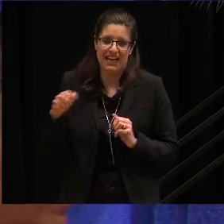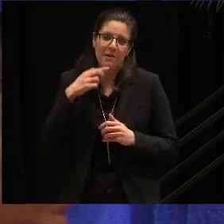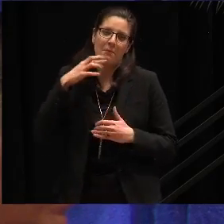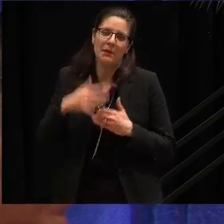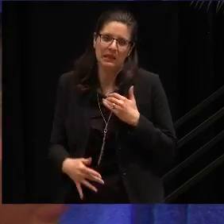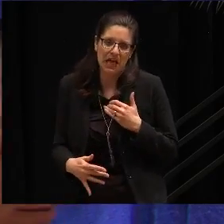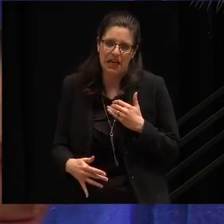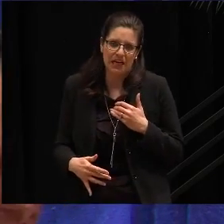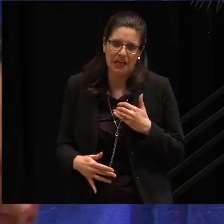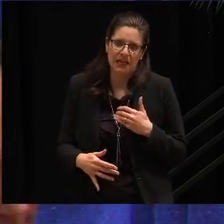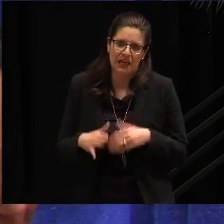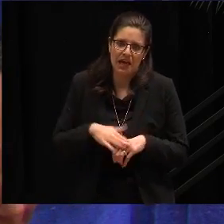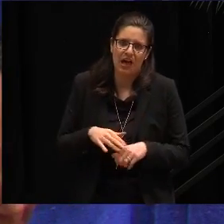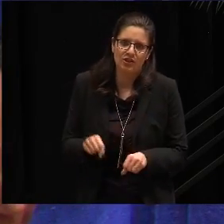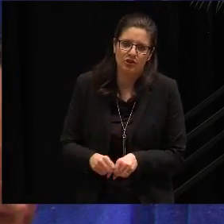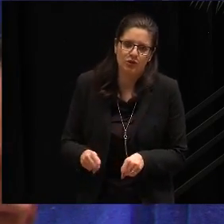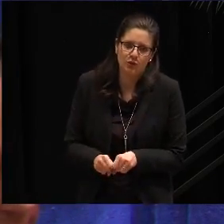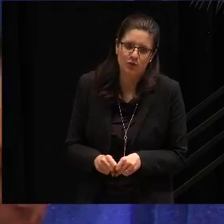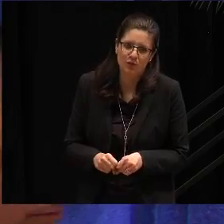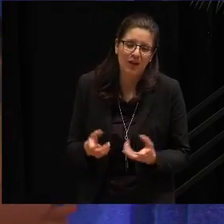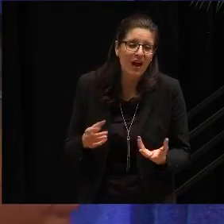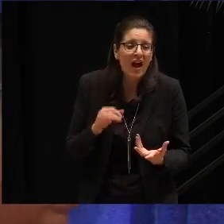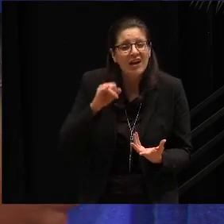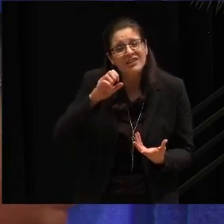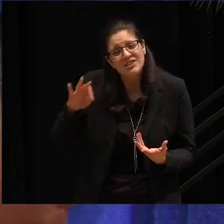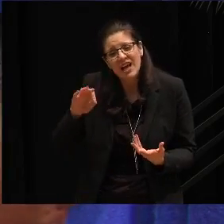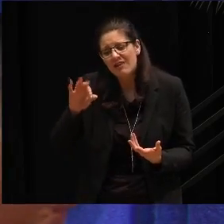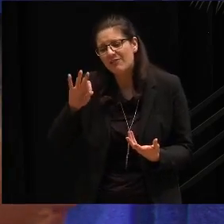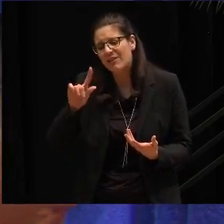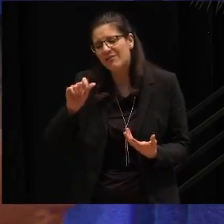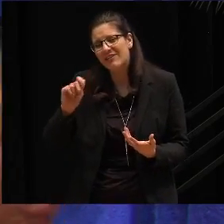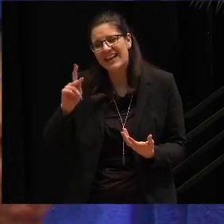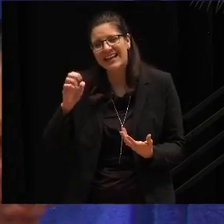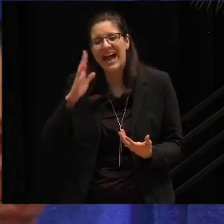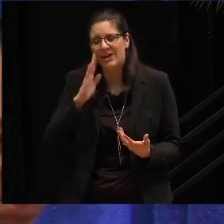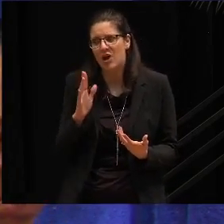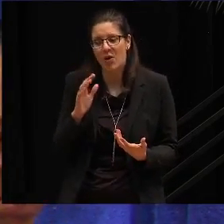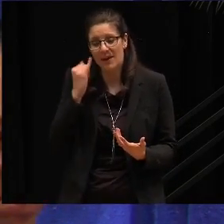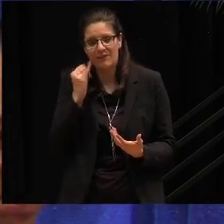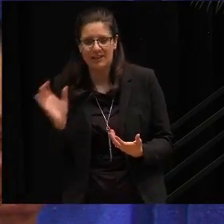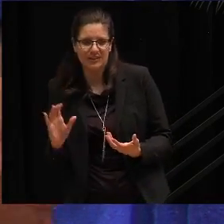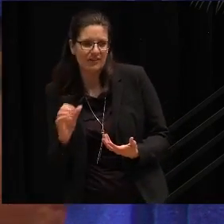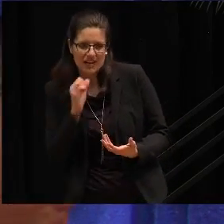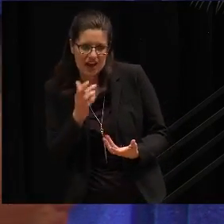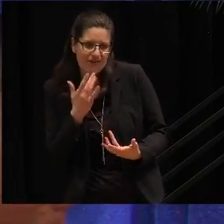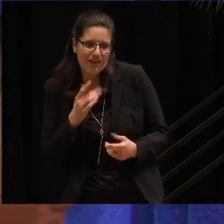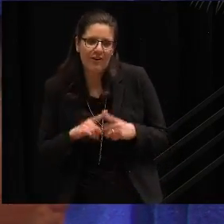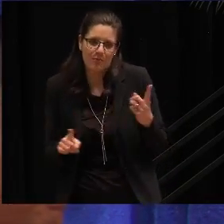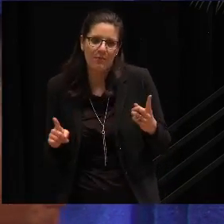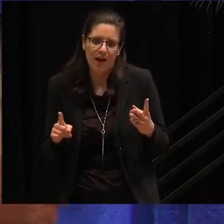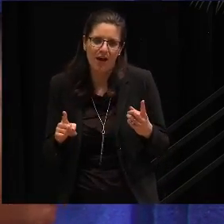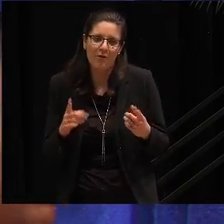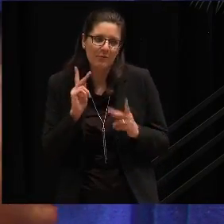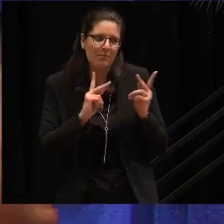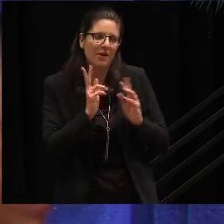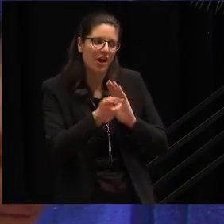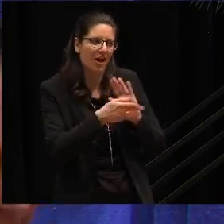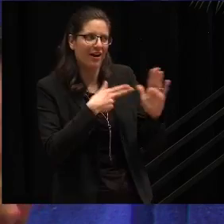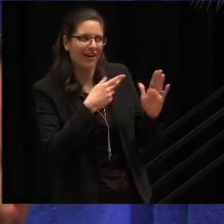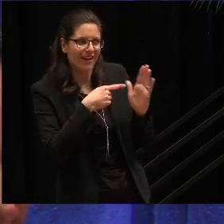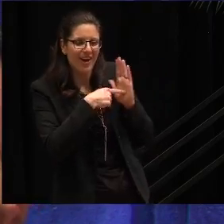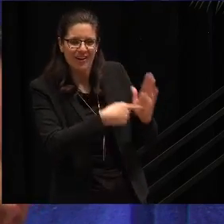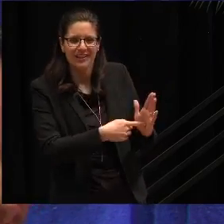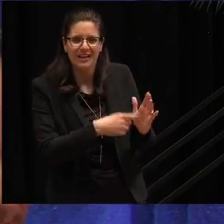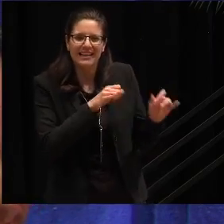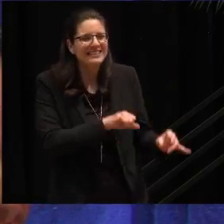your shoe. Even Jeff Flake, who I know might not be your favorite if you're very conservative, but even Jeff Flake is calling him out on this. It reminds